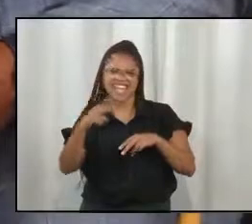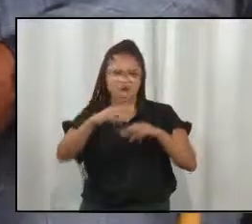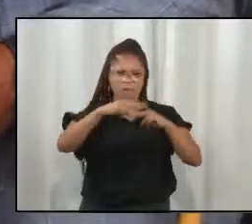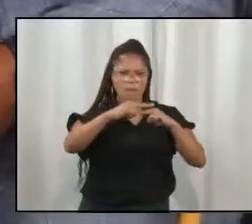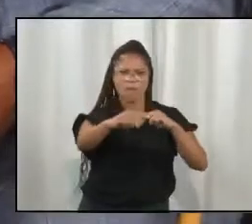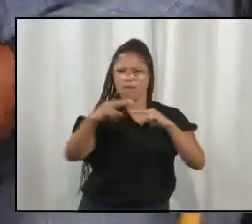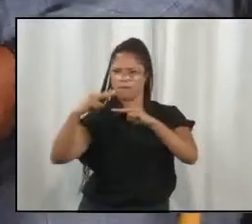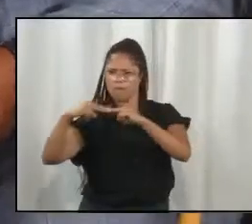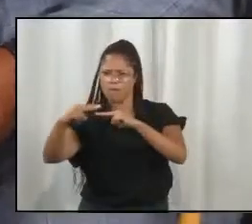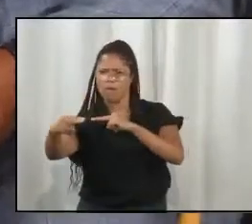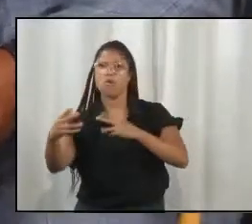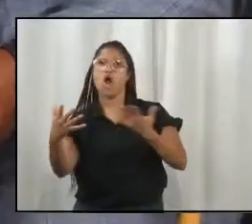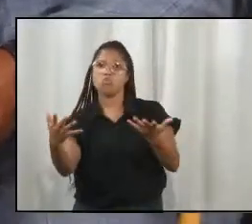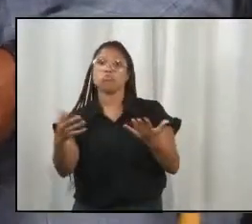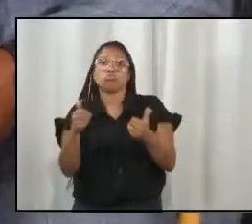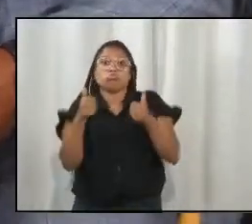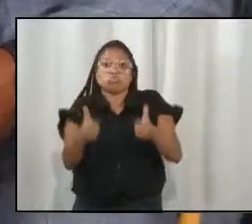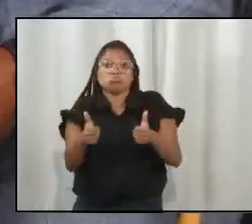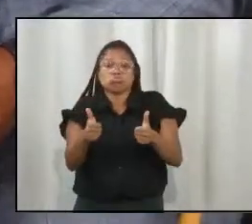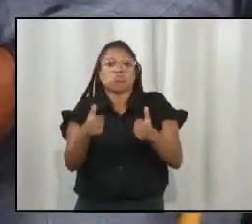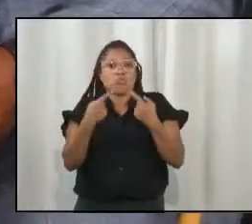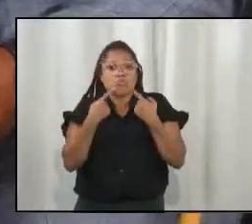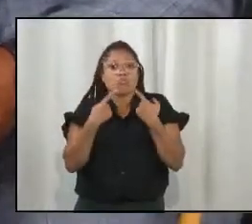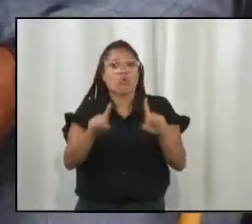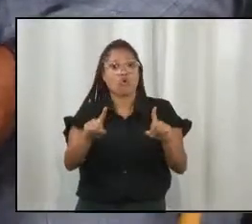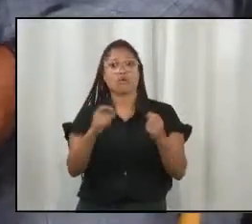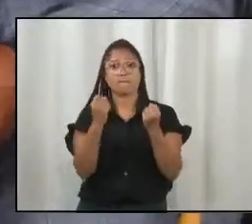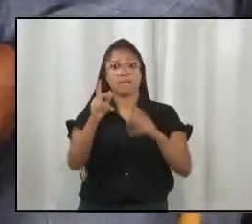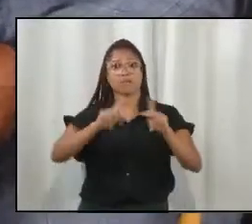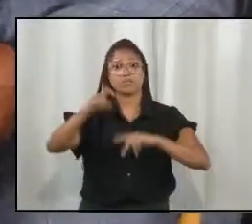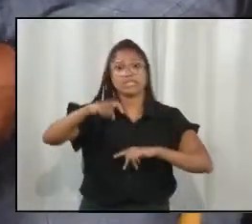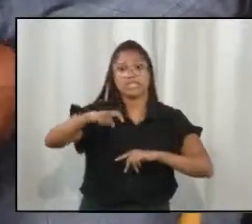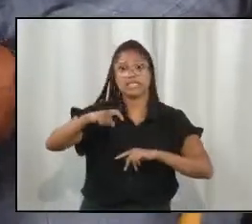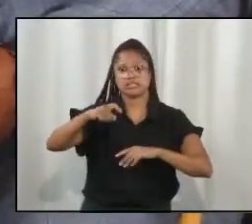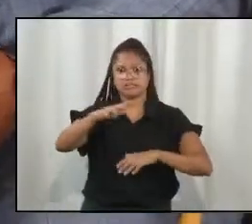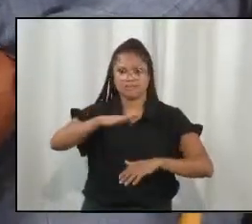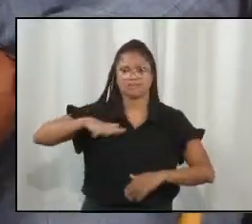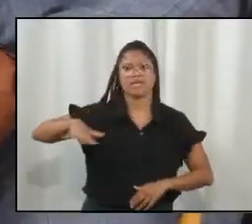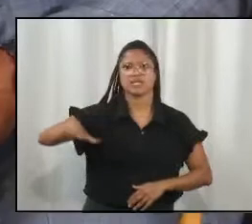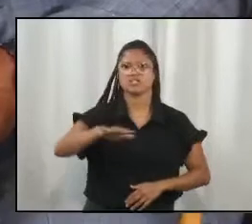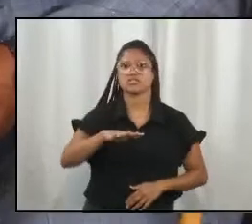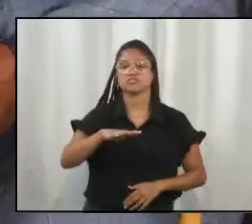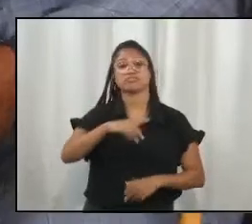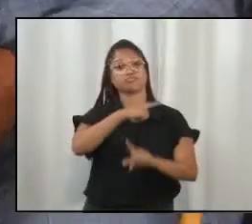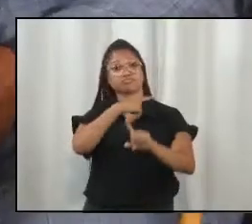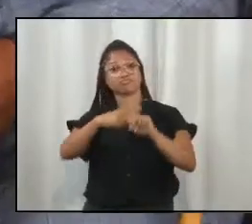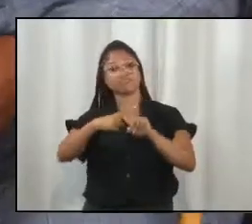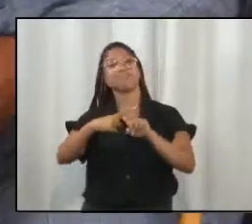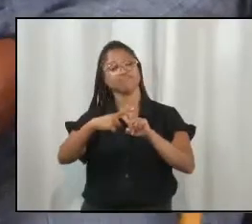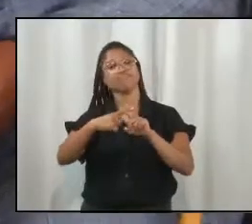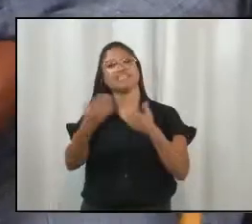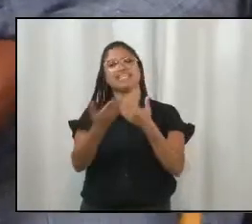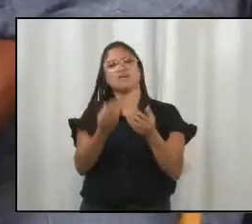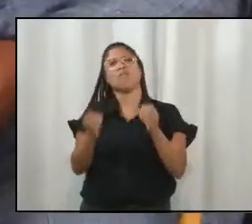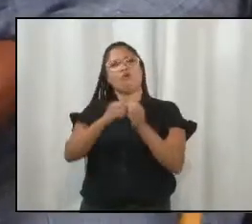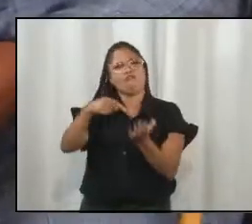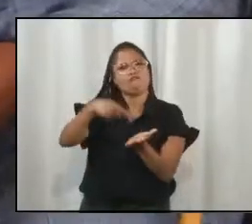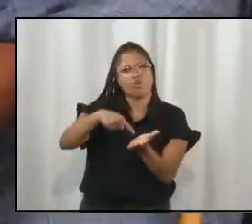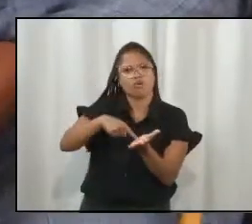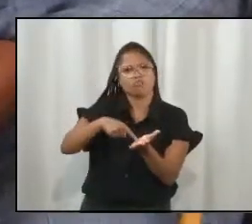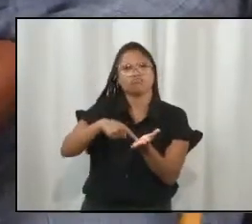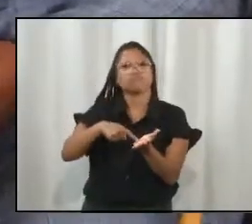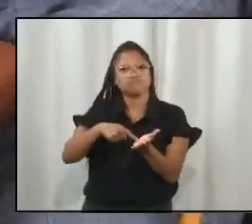does really work well for a lot of people. They need that space for shelter, and it is definitely more cost efficient. But we know